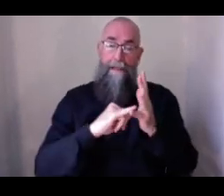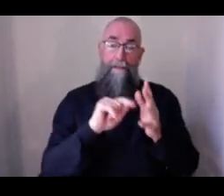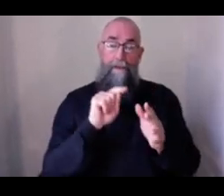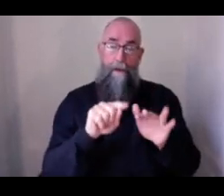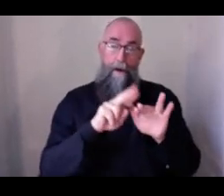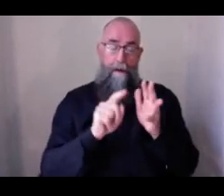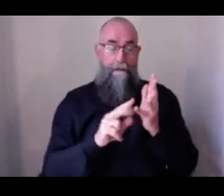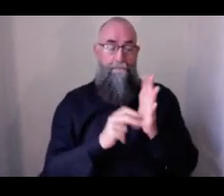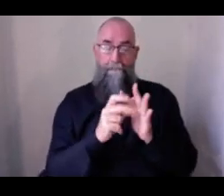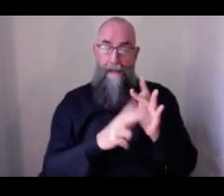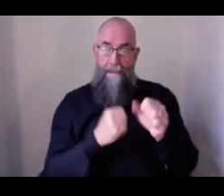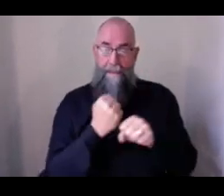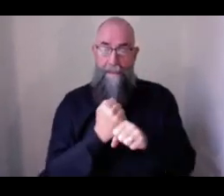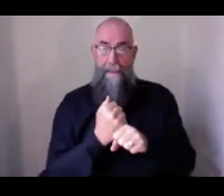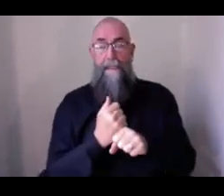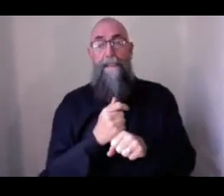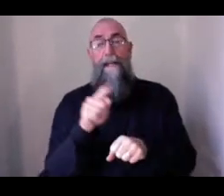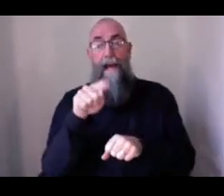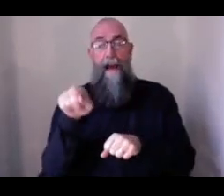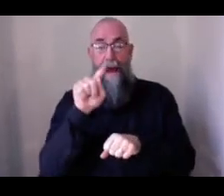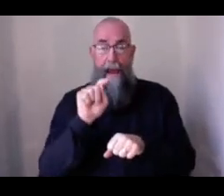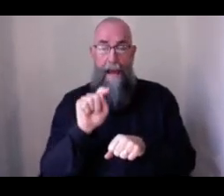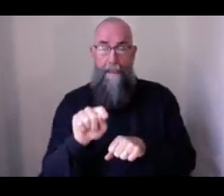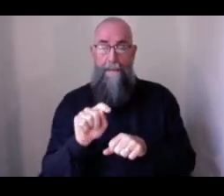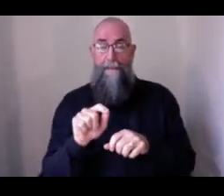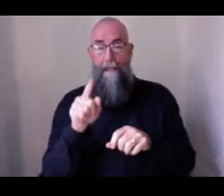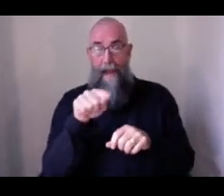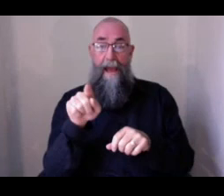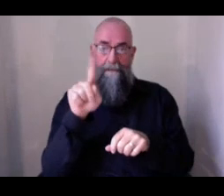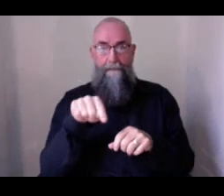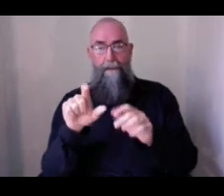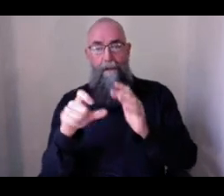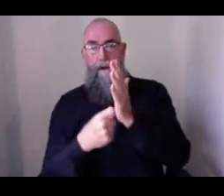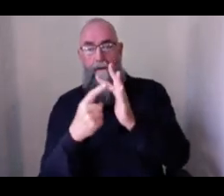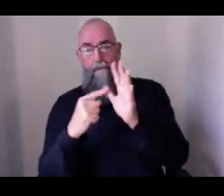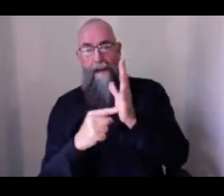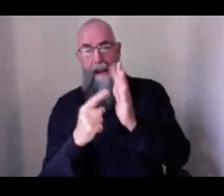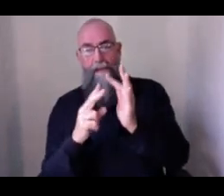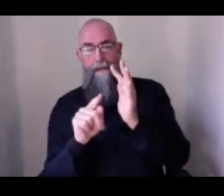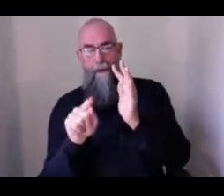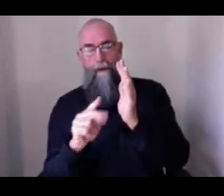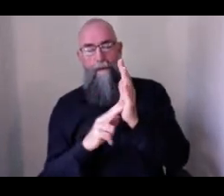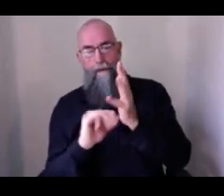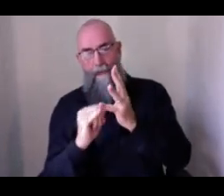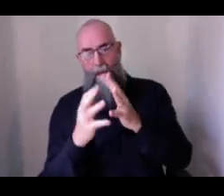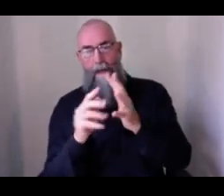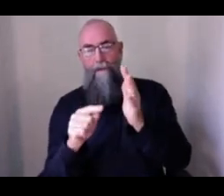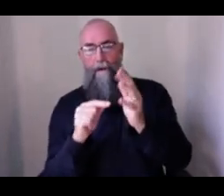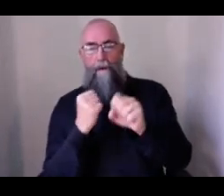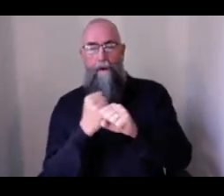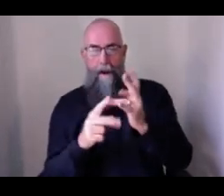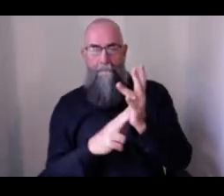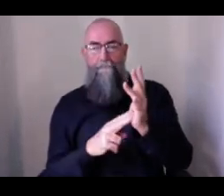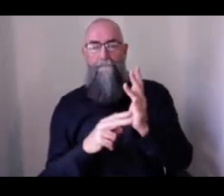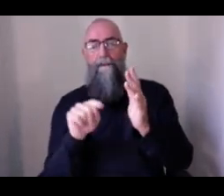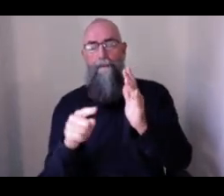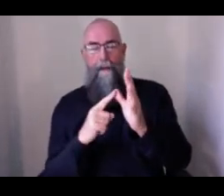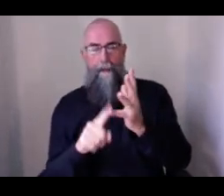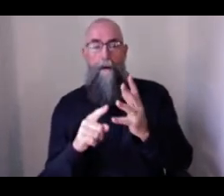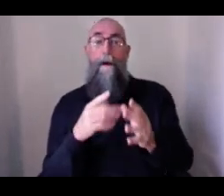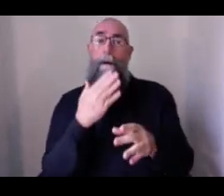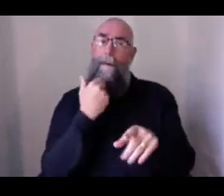arts.funding@create.nsw.gov.au. I also highly recommend that you follow Create New South Wales on Facebook, on Instagram and Twitter.